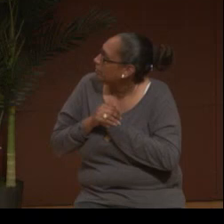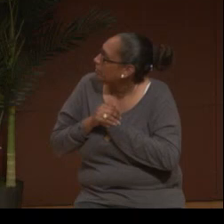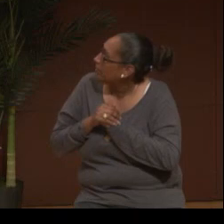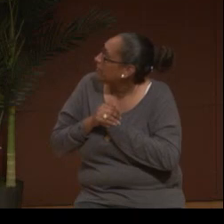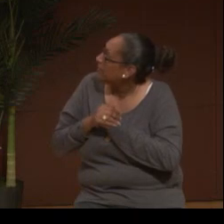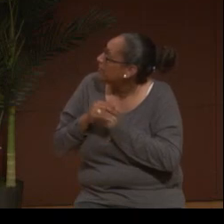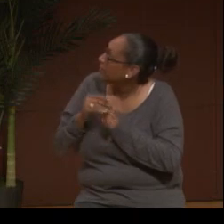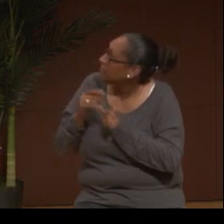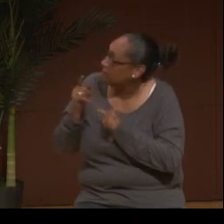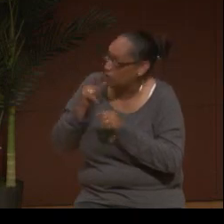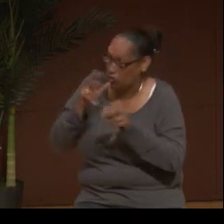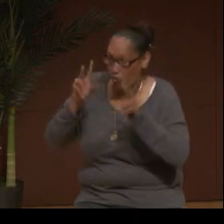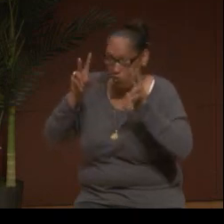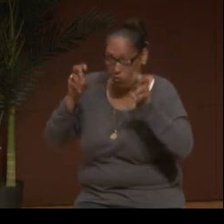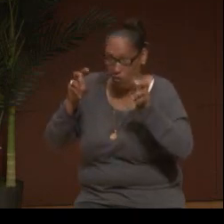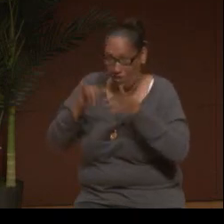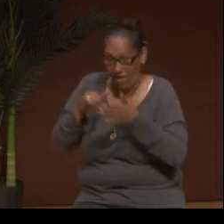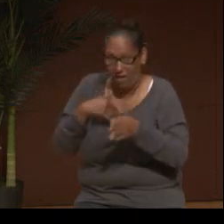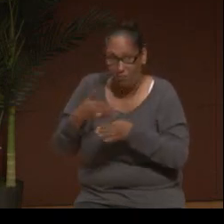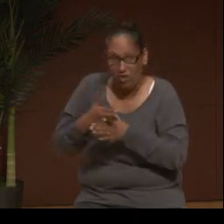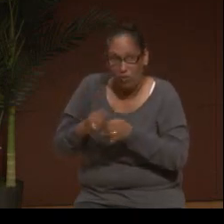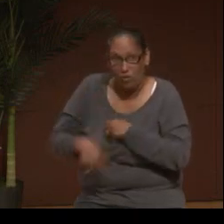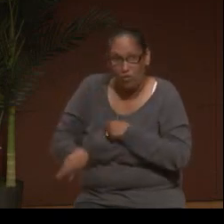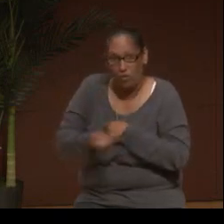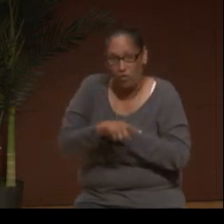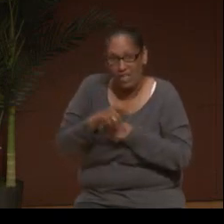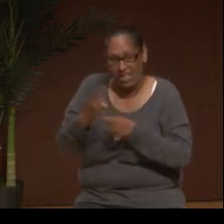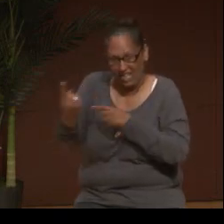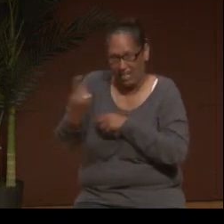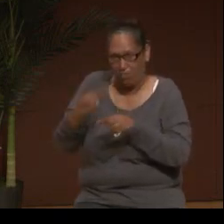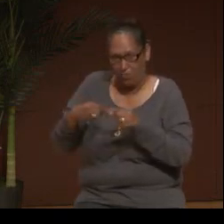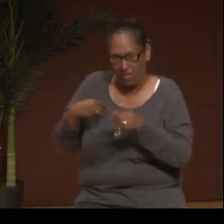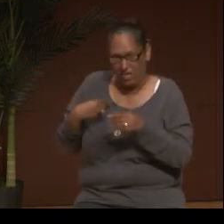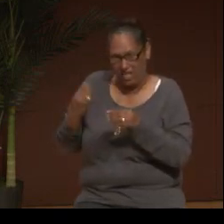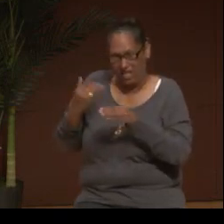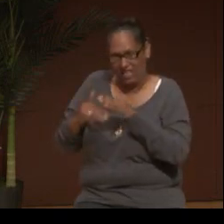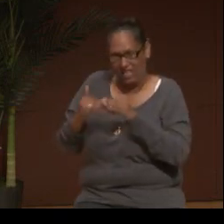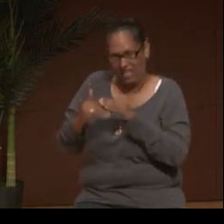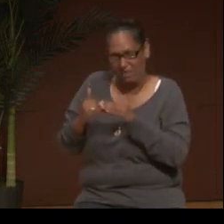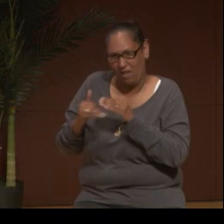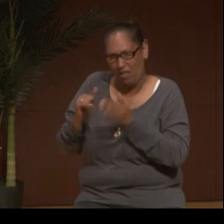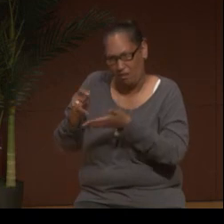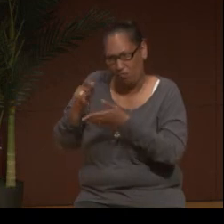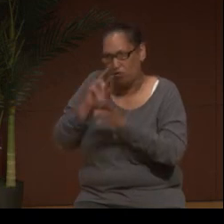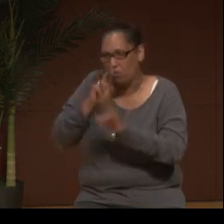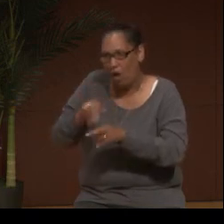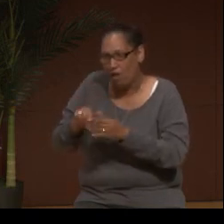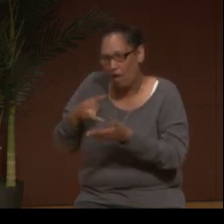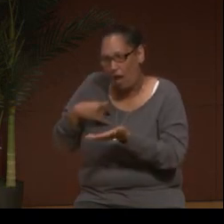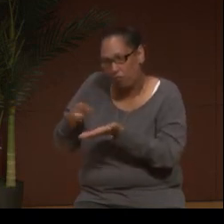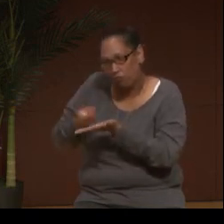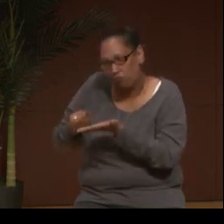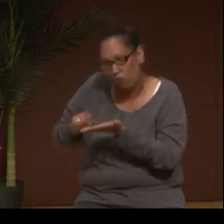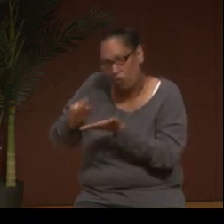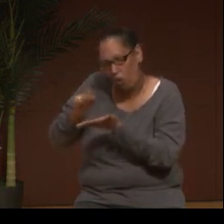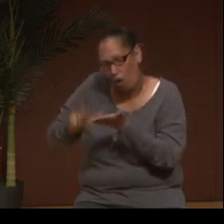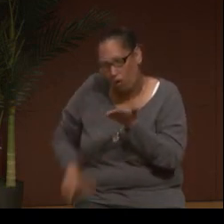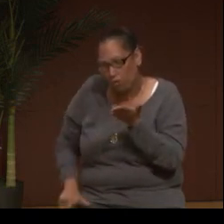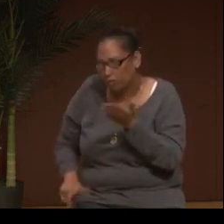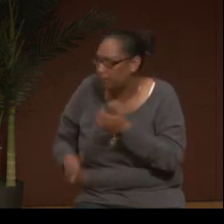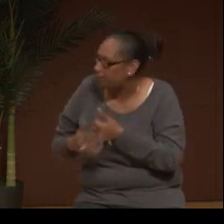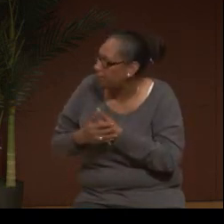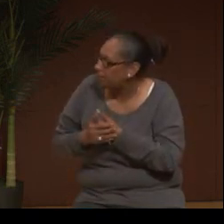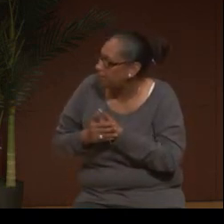This is a quote that I'm sharing with you that came to me in an email in response to an article I wrote that's published in the, which you can see down